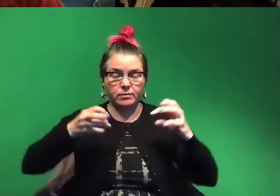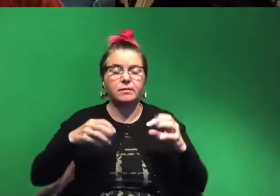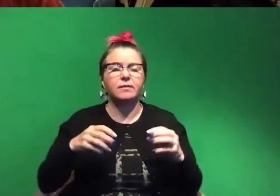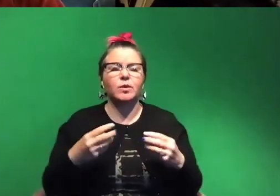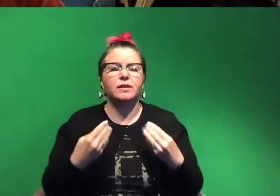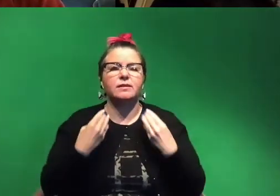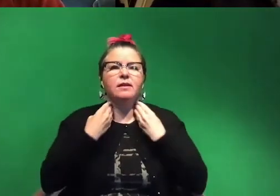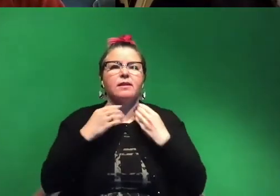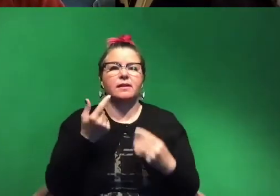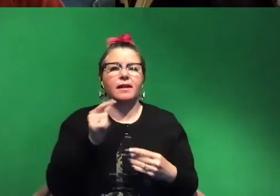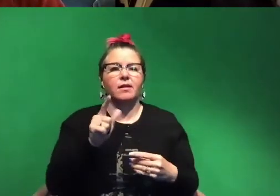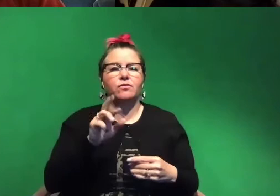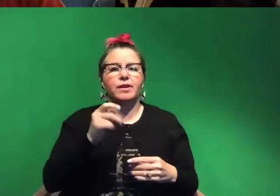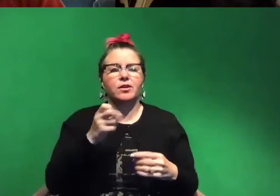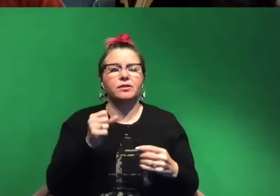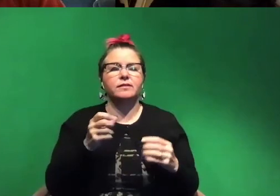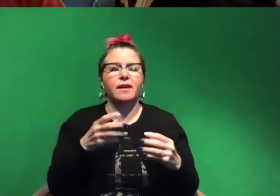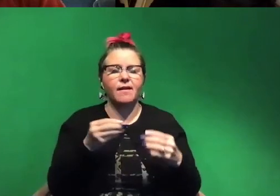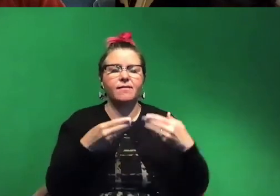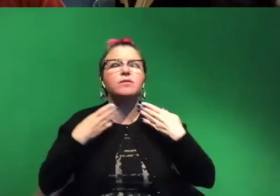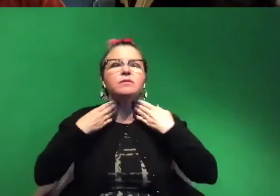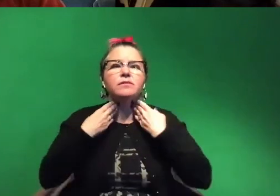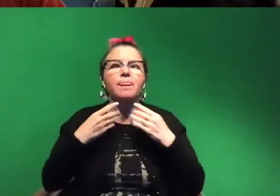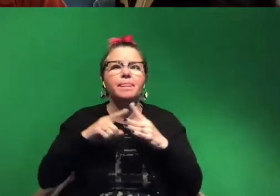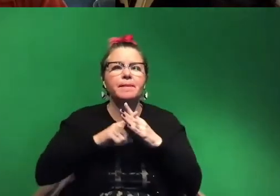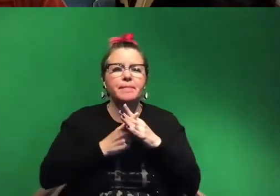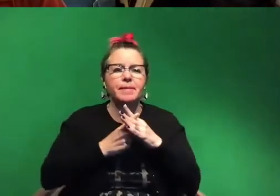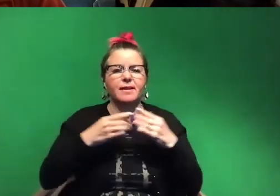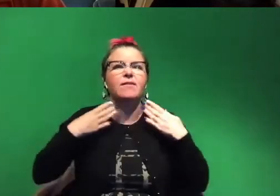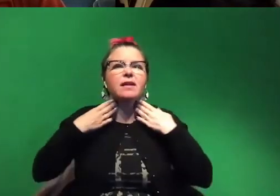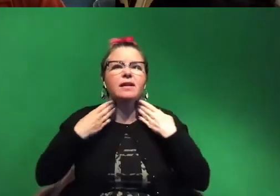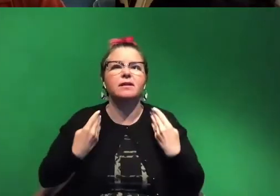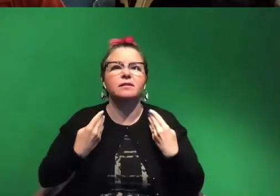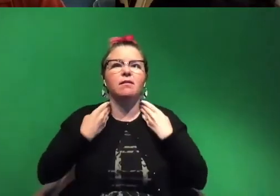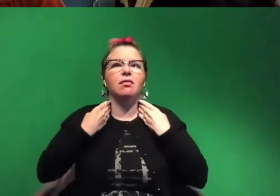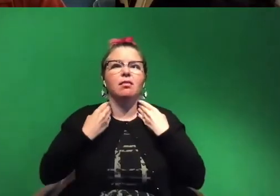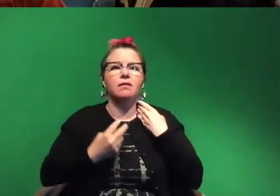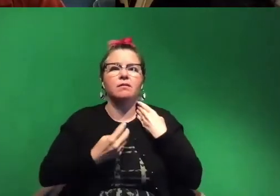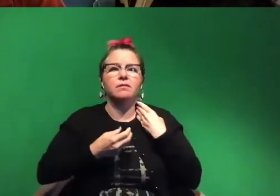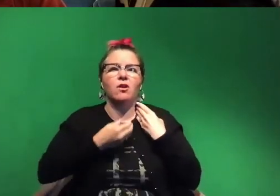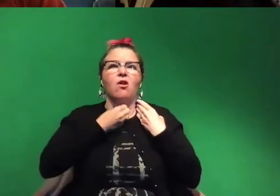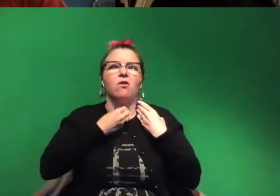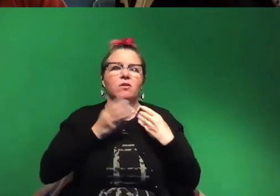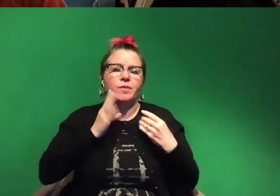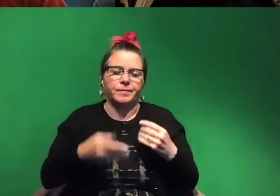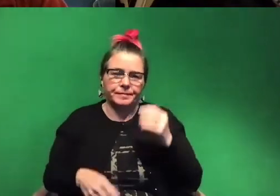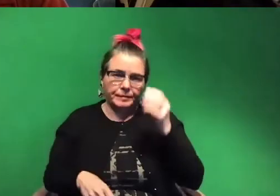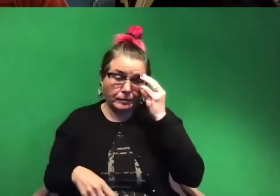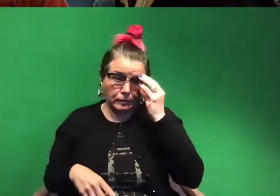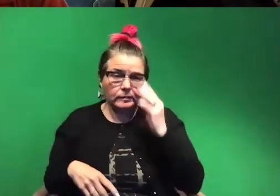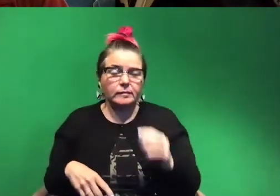which are these protrusions at the beginning of the set of gills, and it clogs the gills. So in order